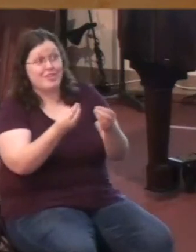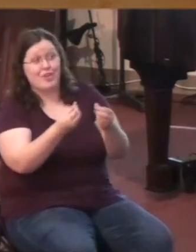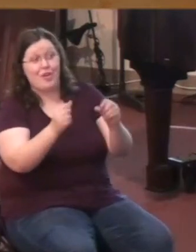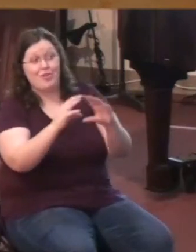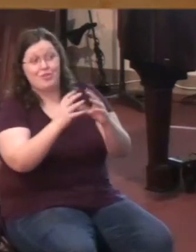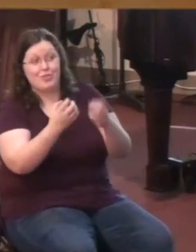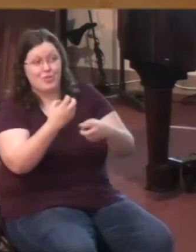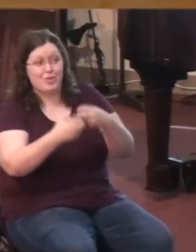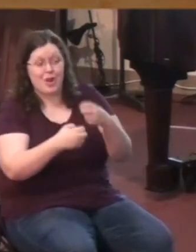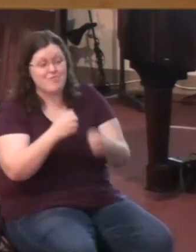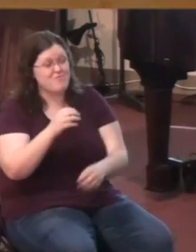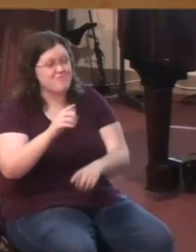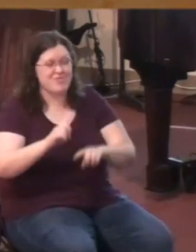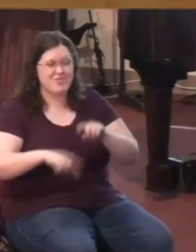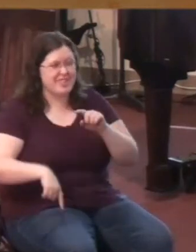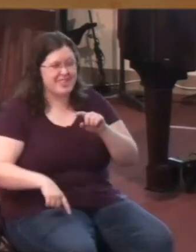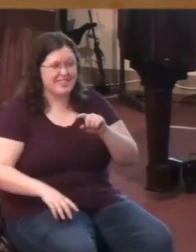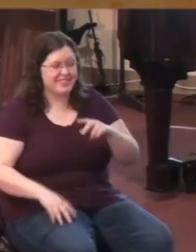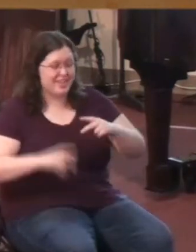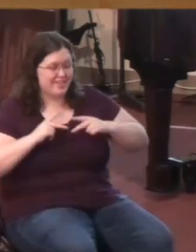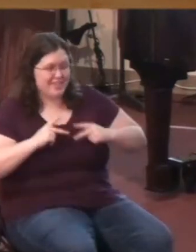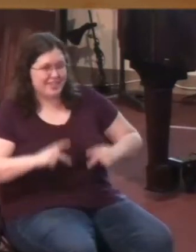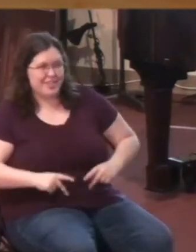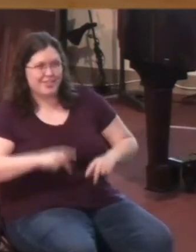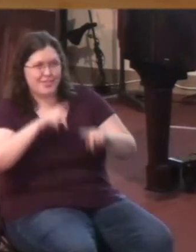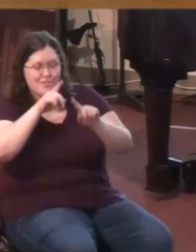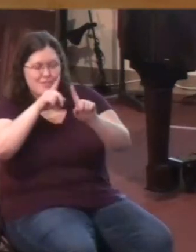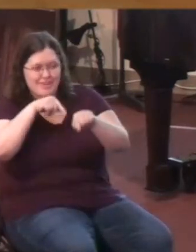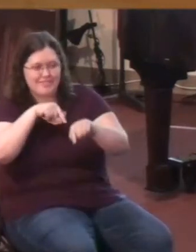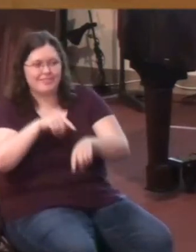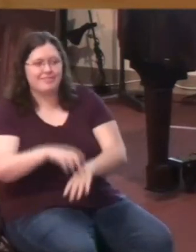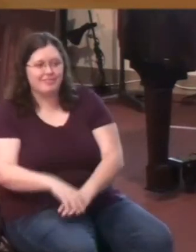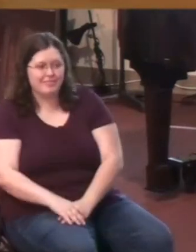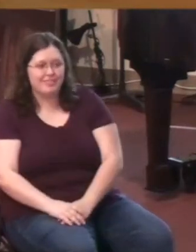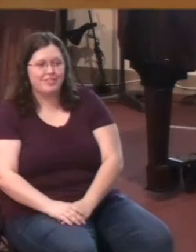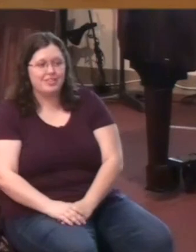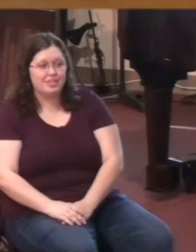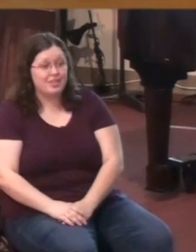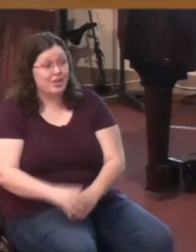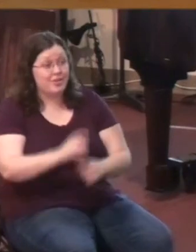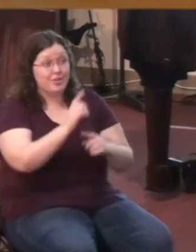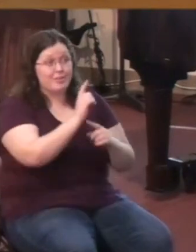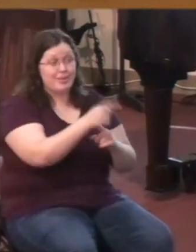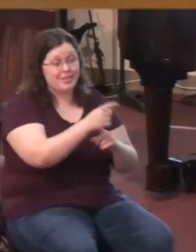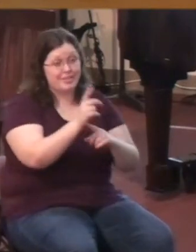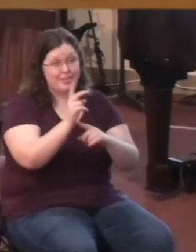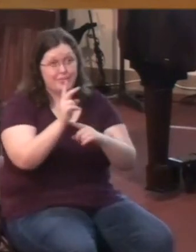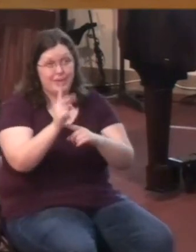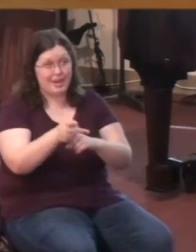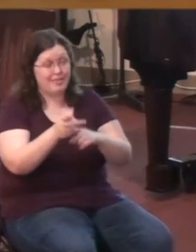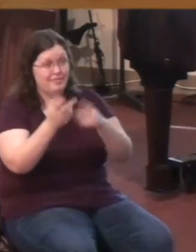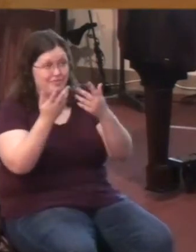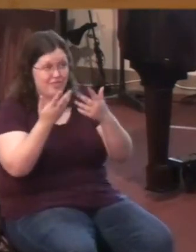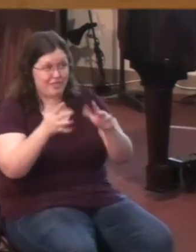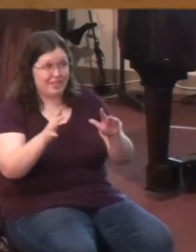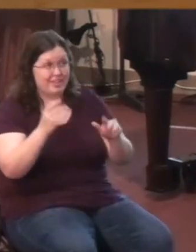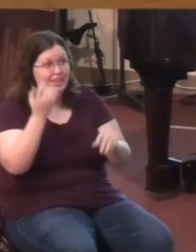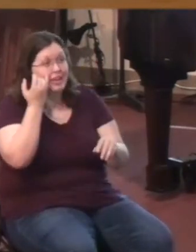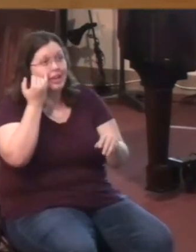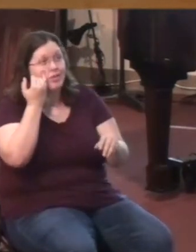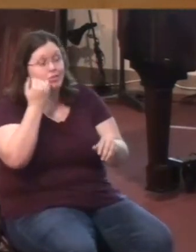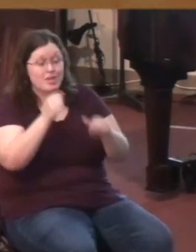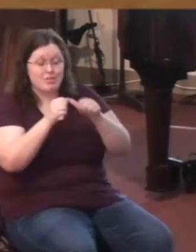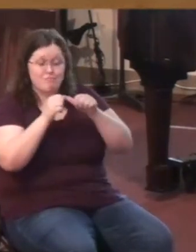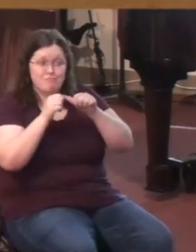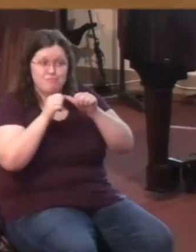a physiological reaction. Now, after that minute and a half or 2 minutes, if we stay in a state